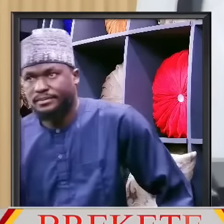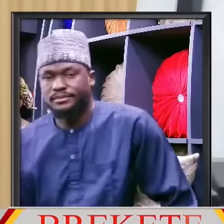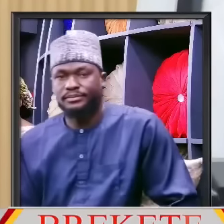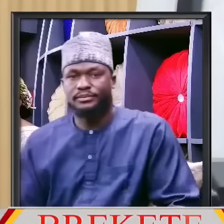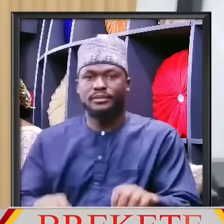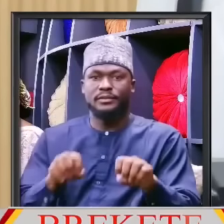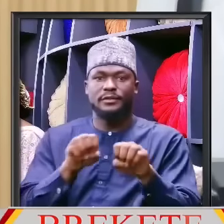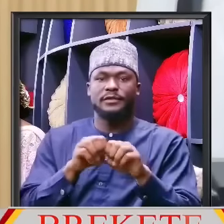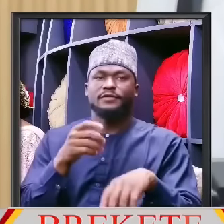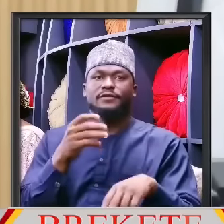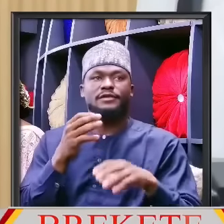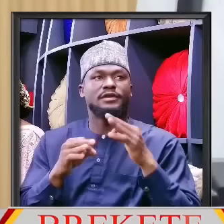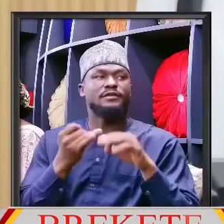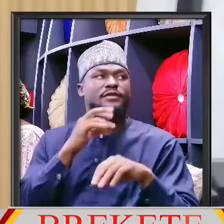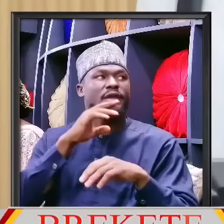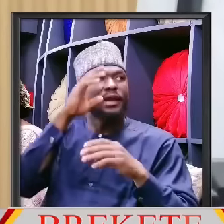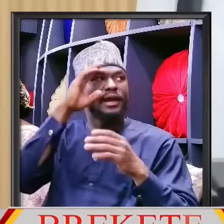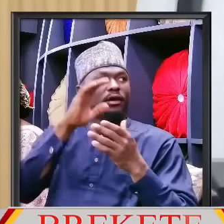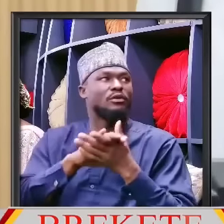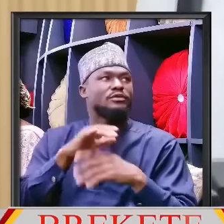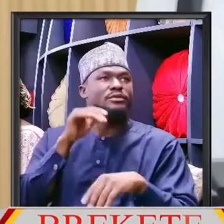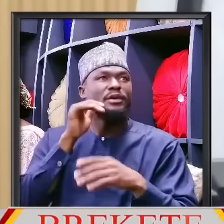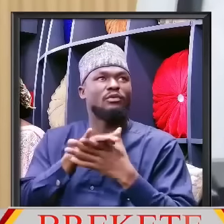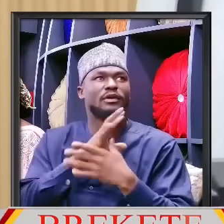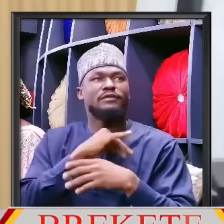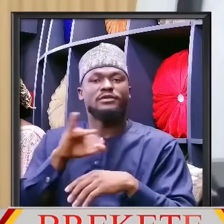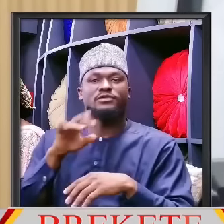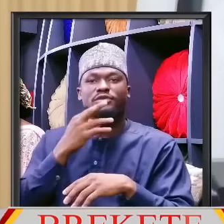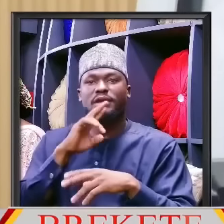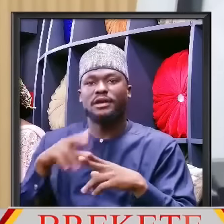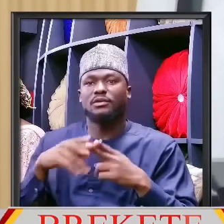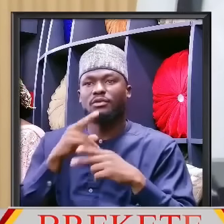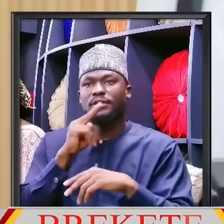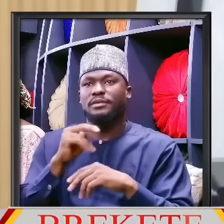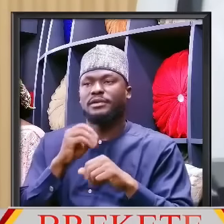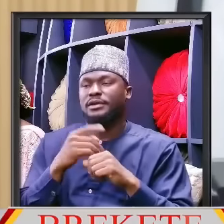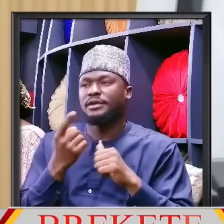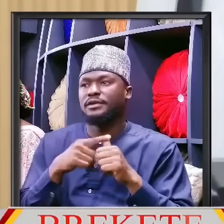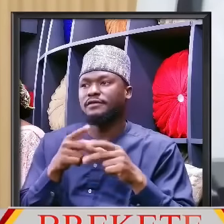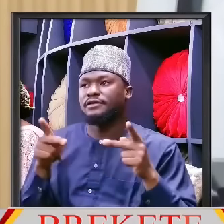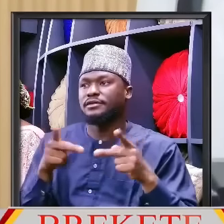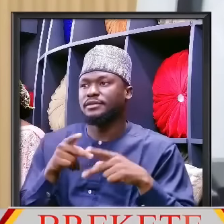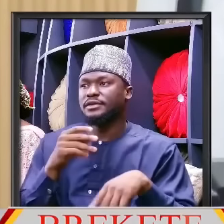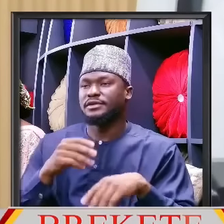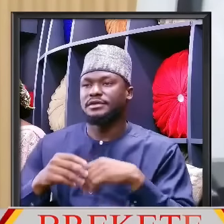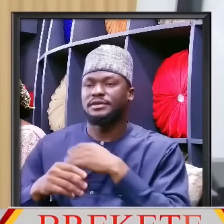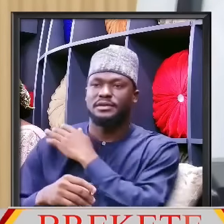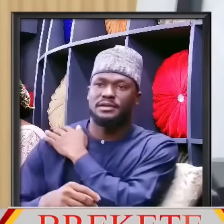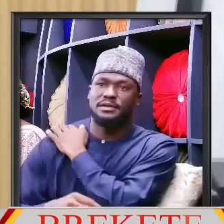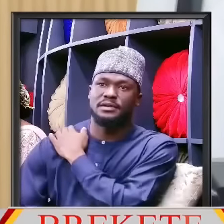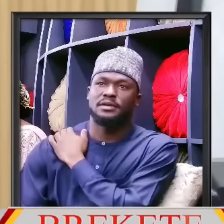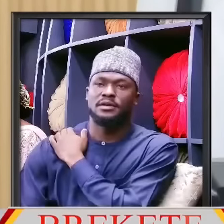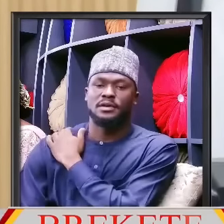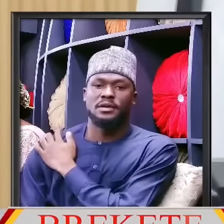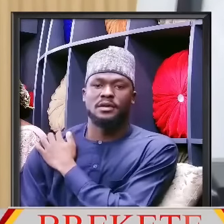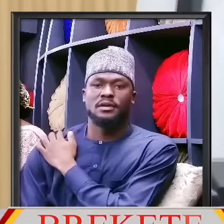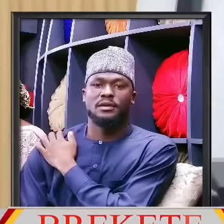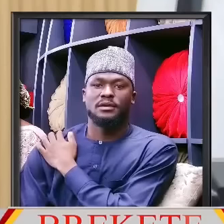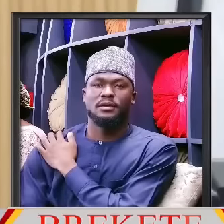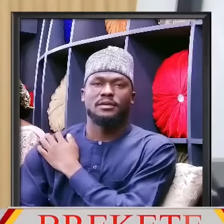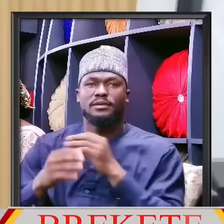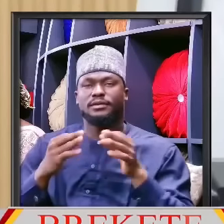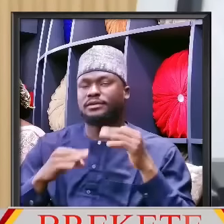get the right, na human beings them be. In the first place, if to say Nigeria na better country,